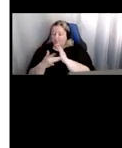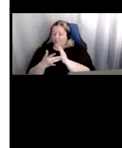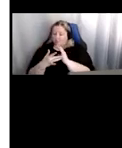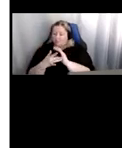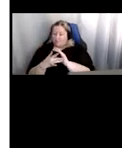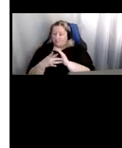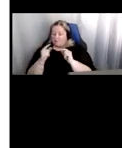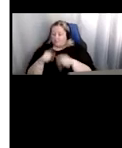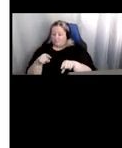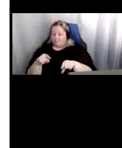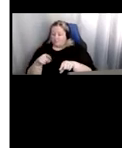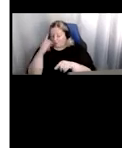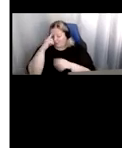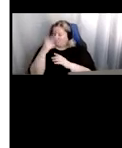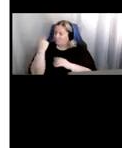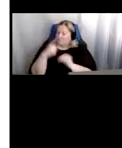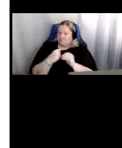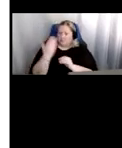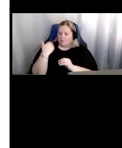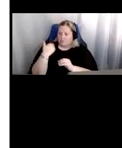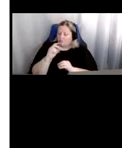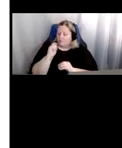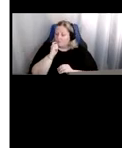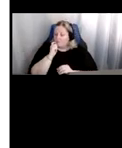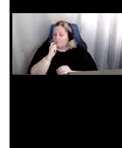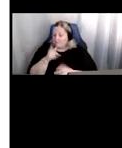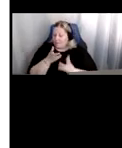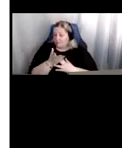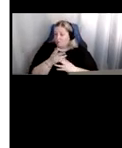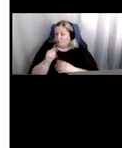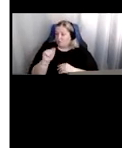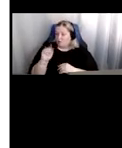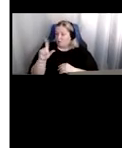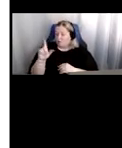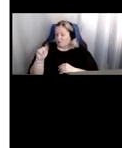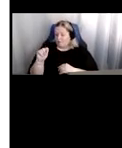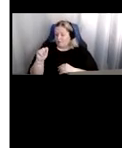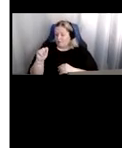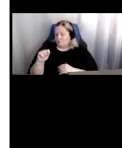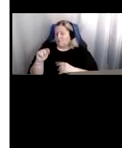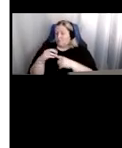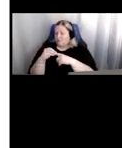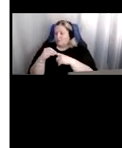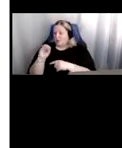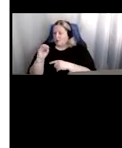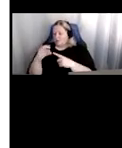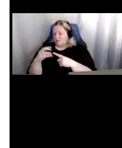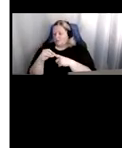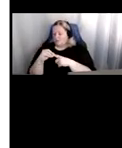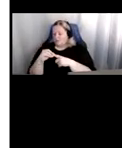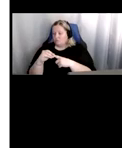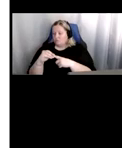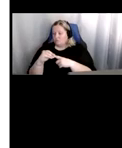Who would have thought of this 20 years ago? But pretty cool. So you can run that through your tablet. We have an oxometer, which goes onto the end of your